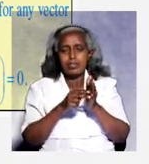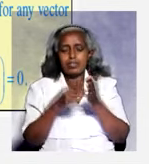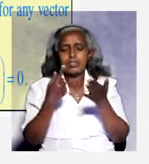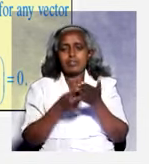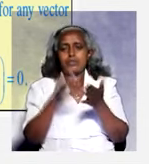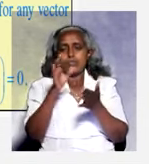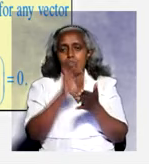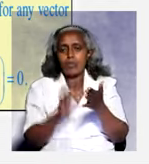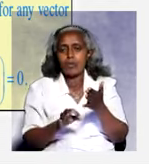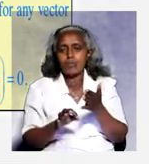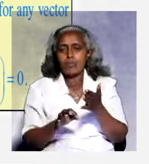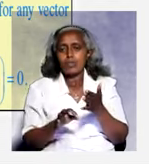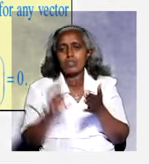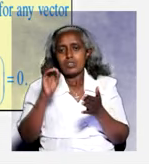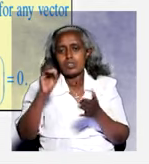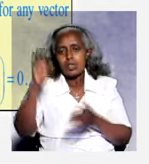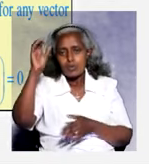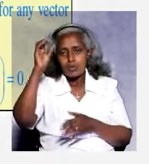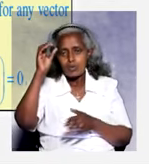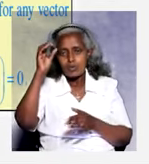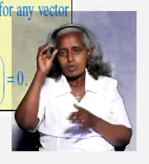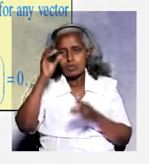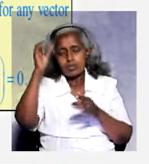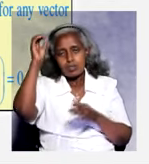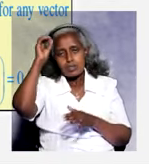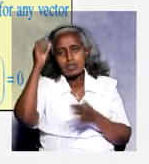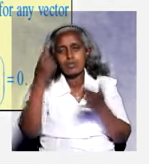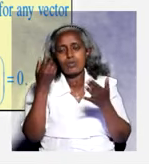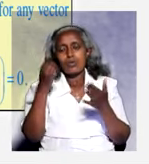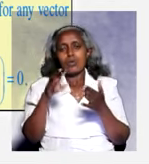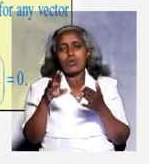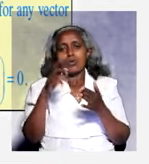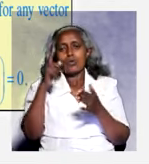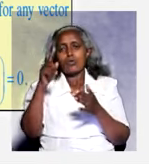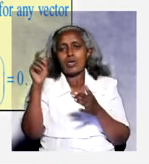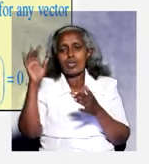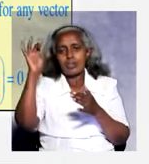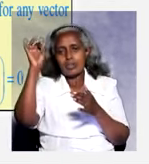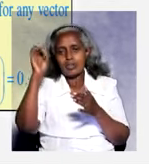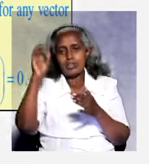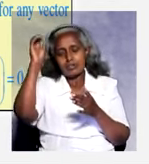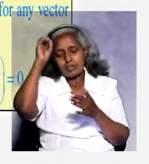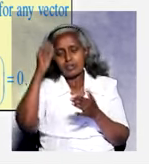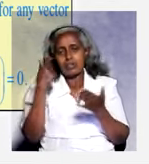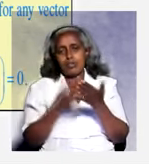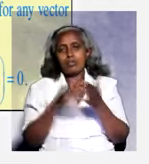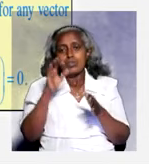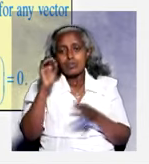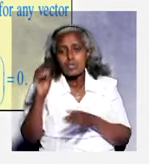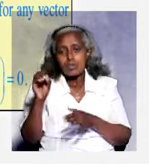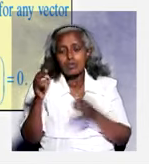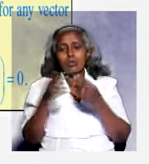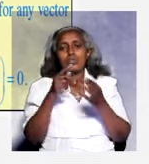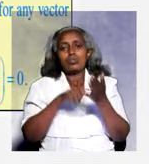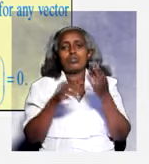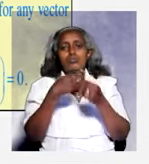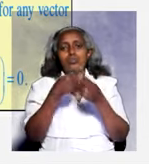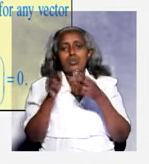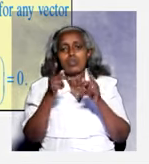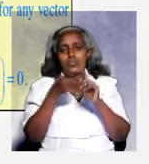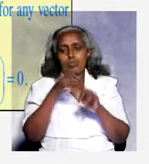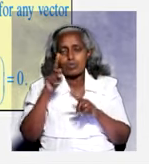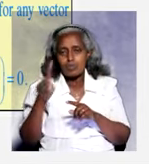form 0 degree, the angle between them will be 0 or 180. If it is 0, their dot product is positive